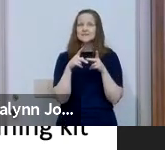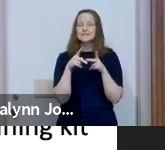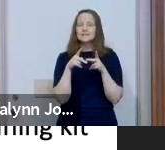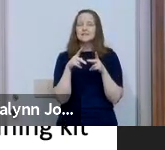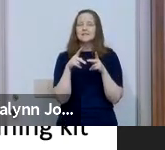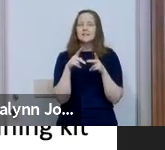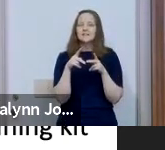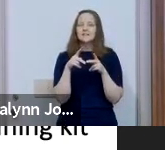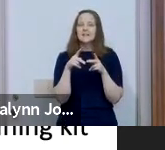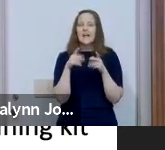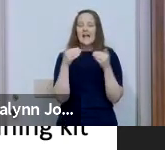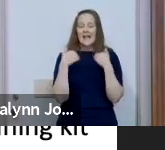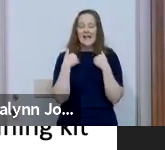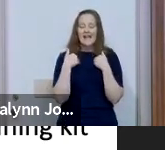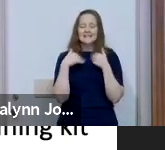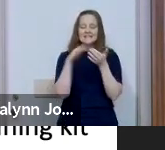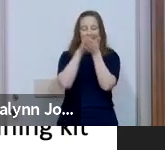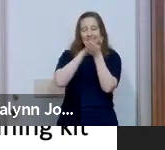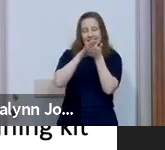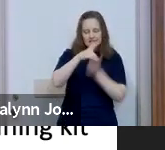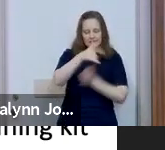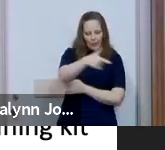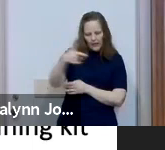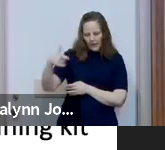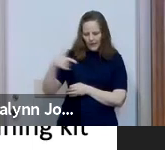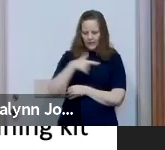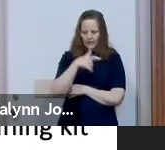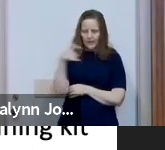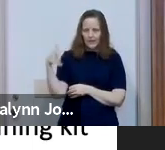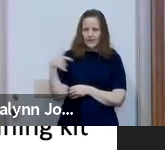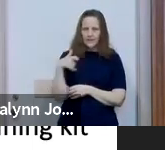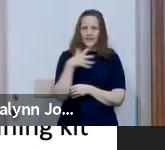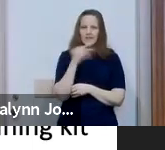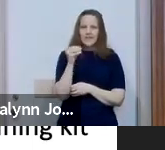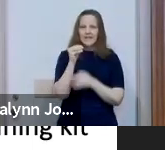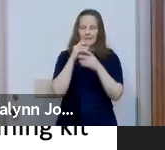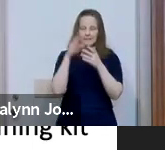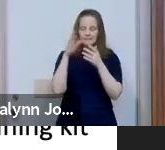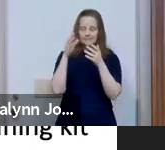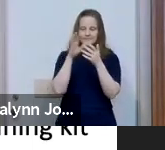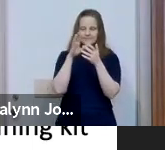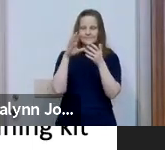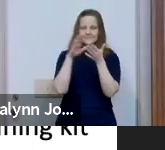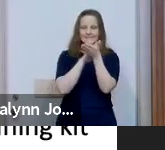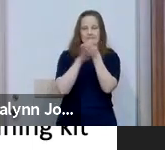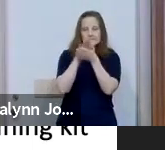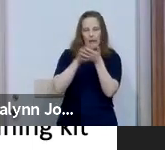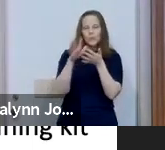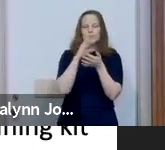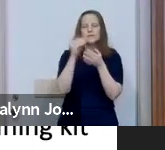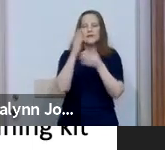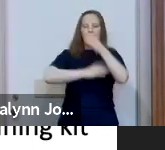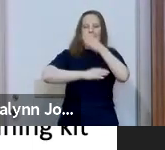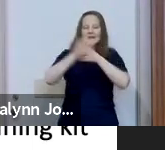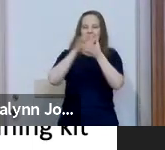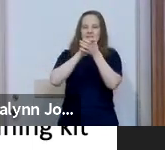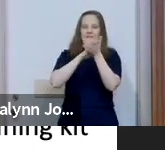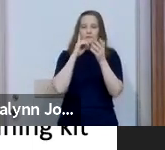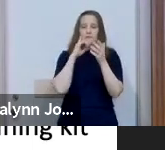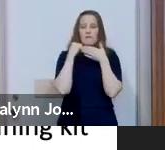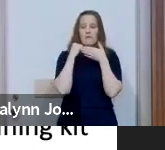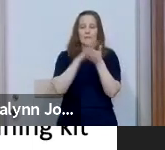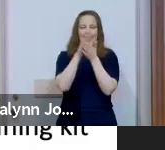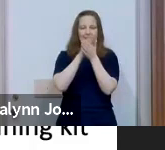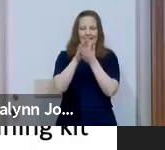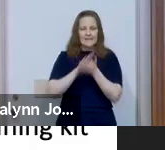will contain disinfectant sprayers, paper towels, as well as hand sanitizer. And it's intended to help with